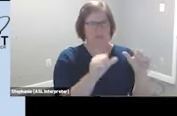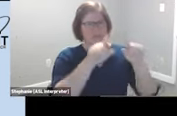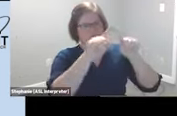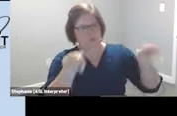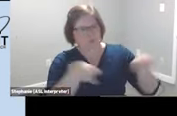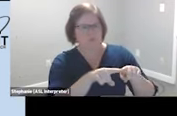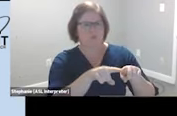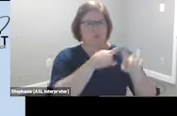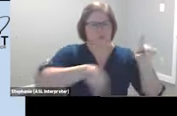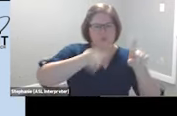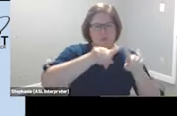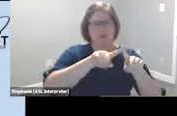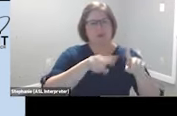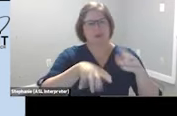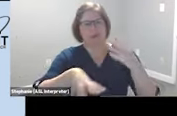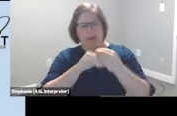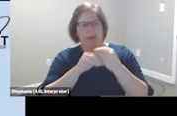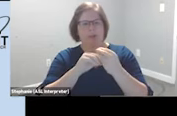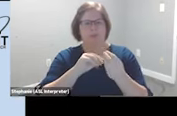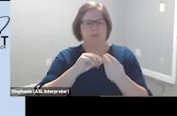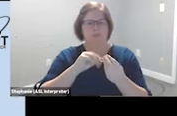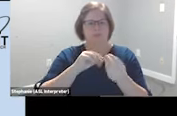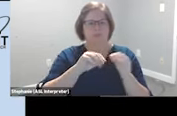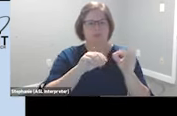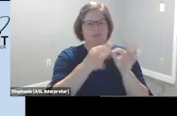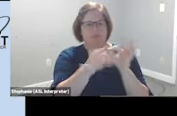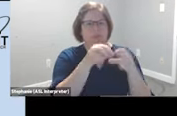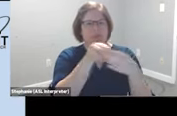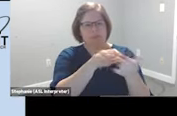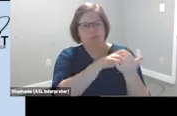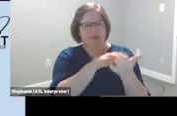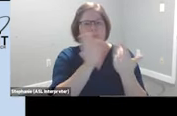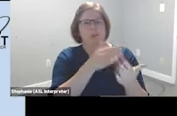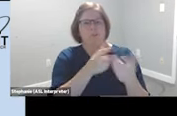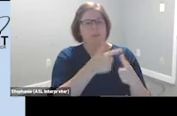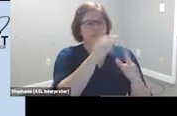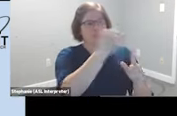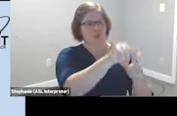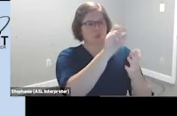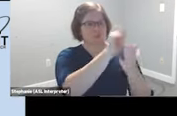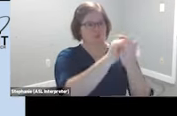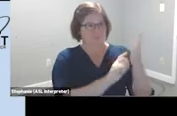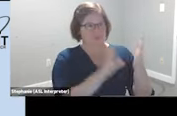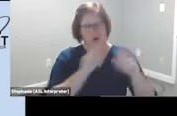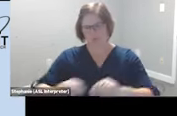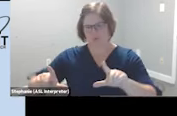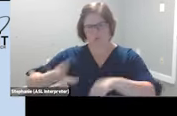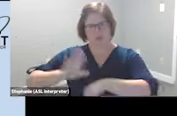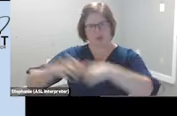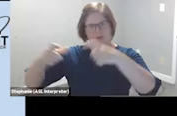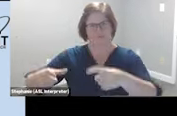text in braille or visual fonts, and these graphics are instantly replicated in tactile form on the